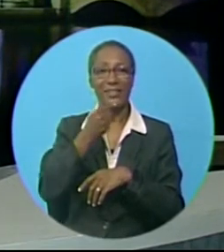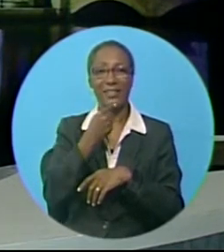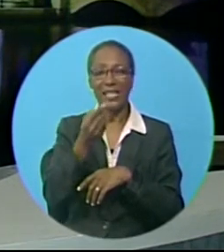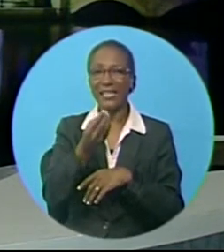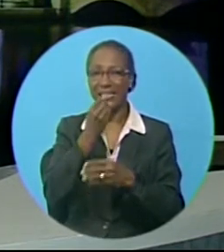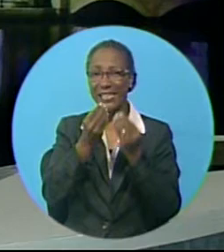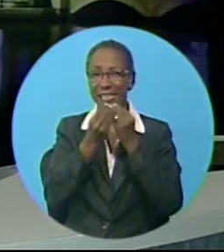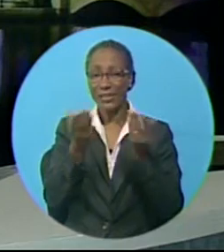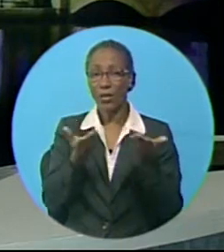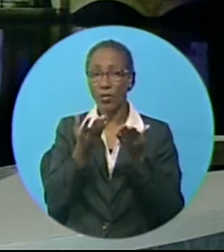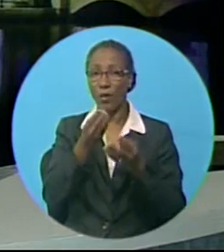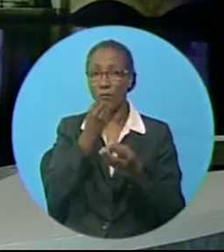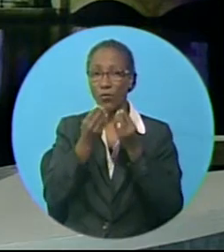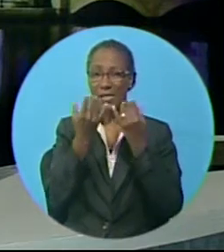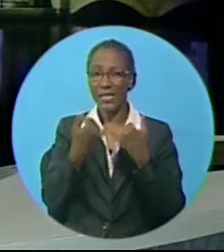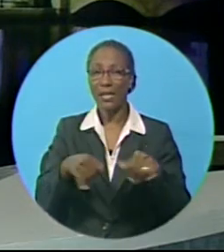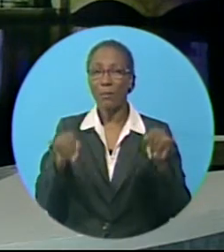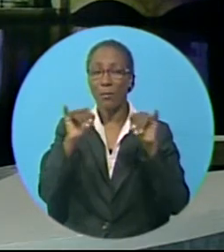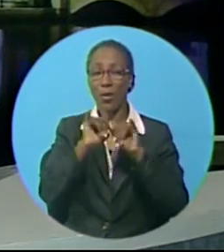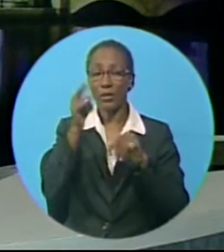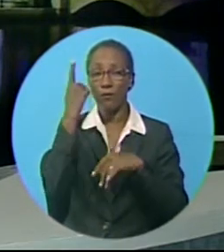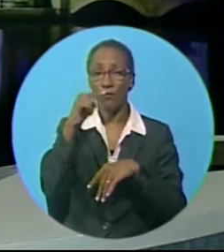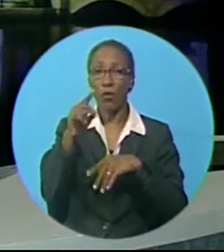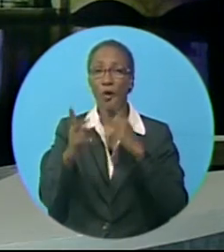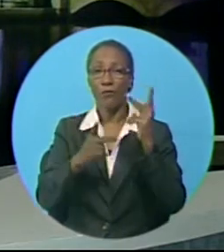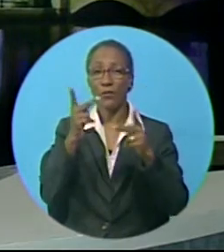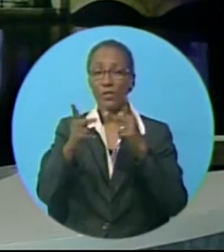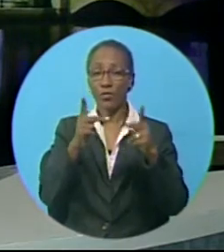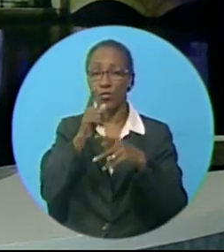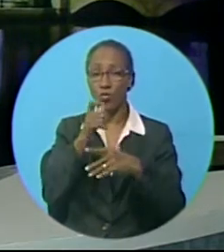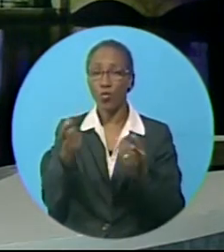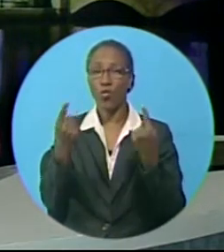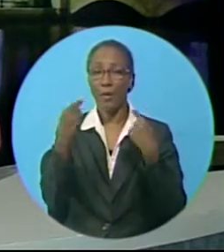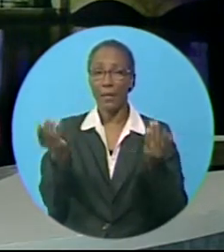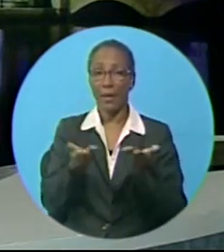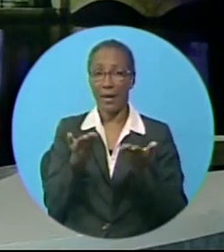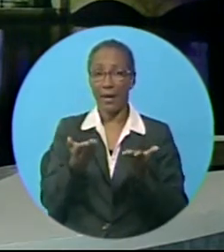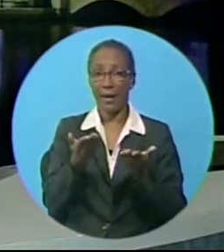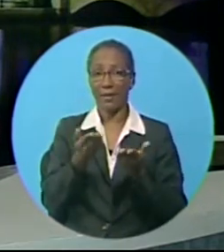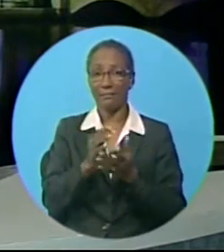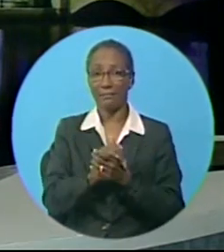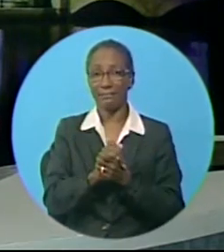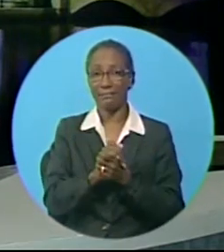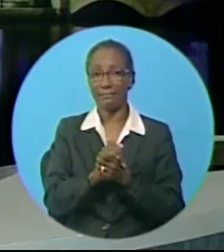local foods is an essential part of the visitor experience.